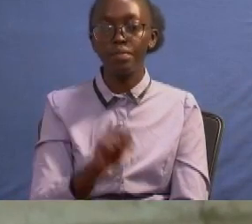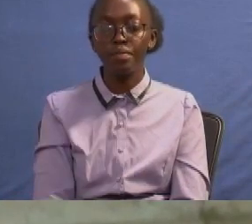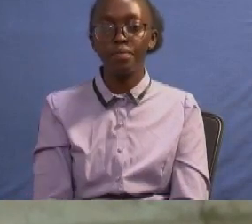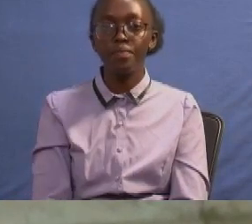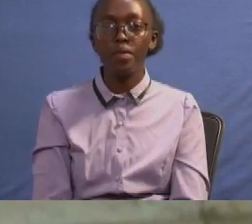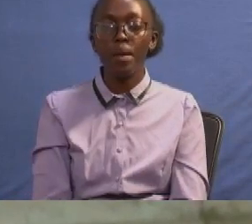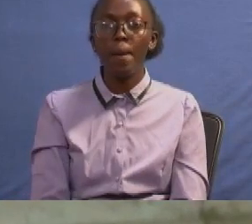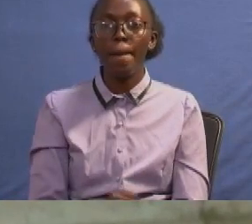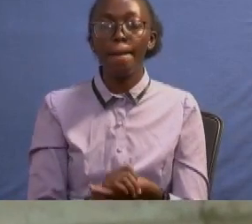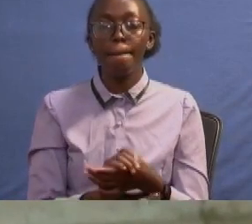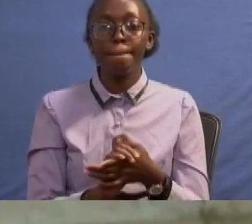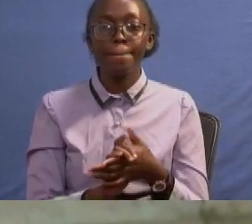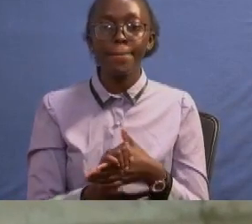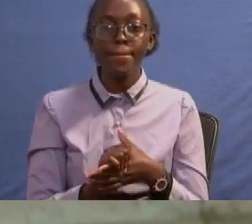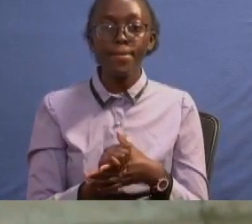Bogwa,